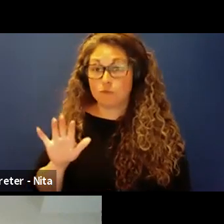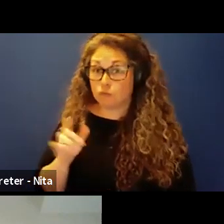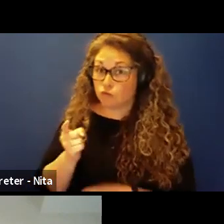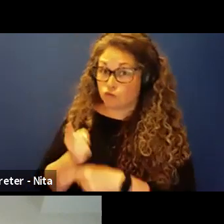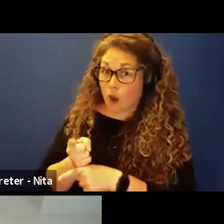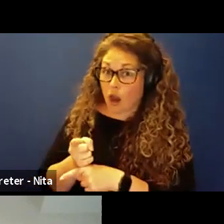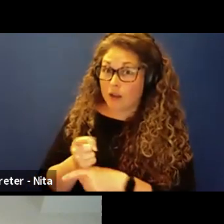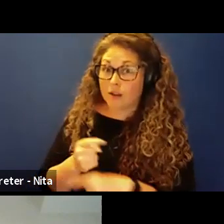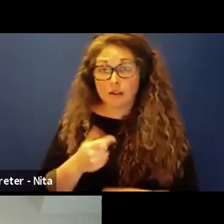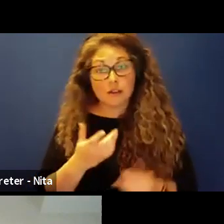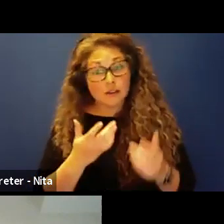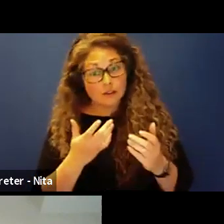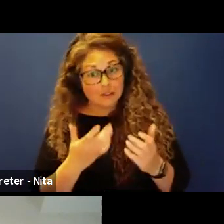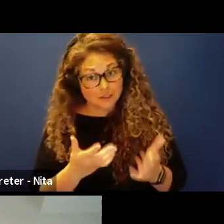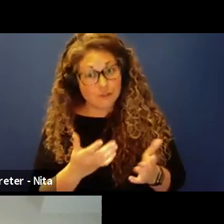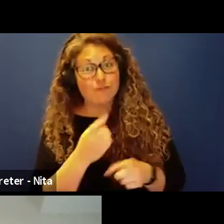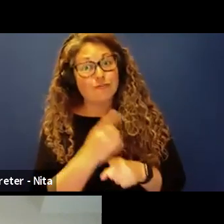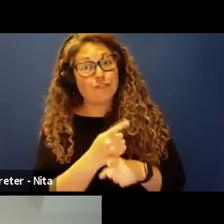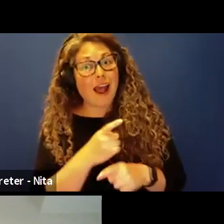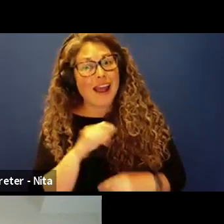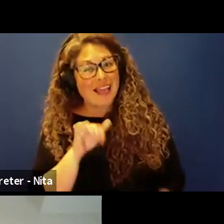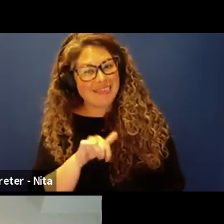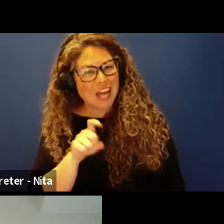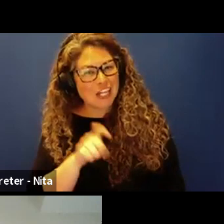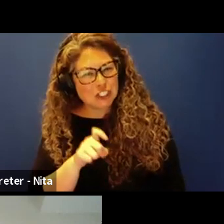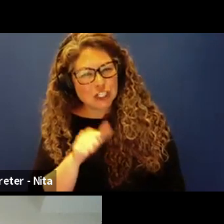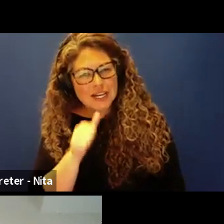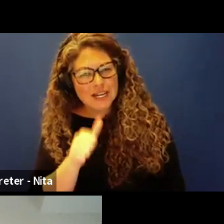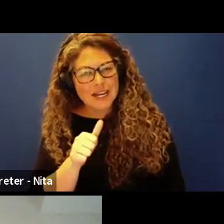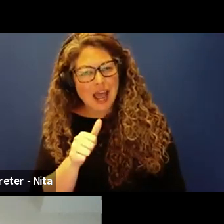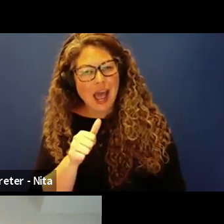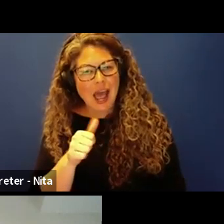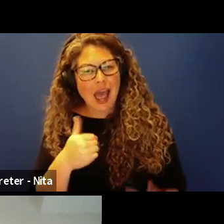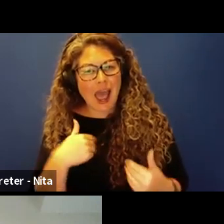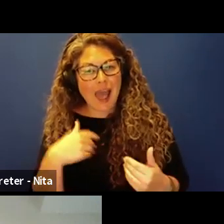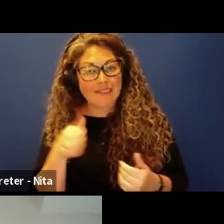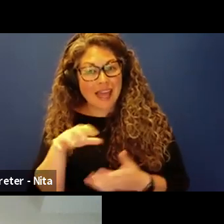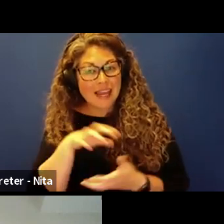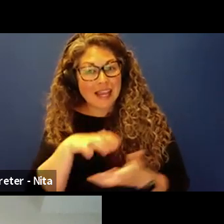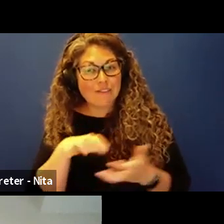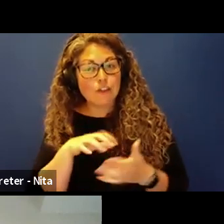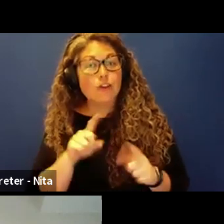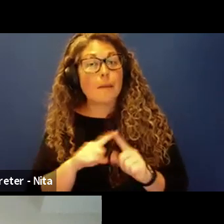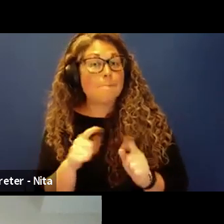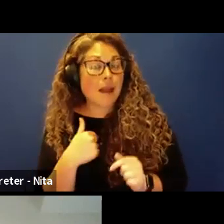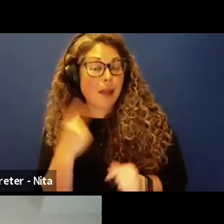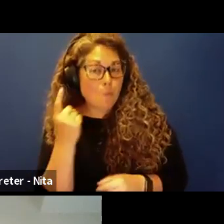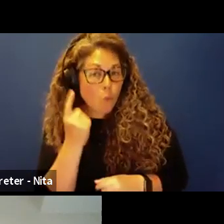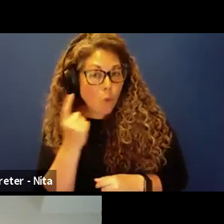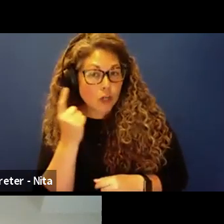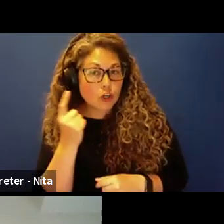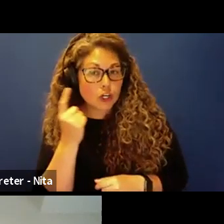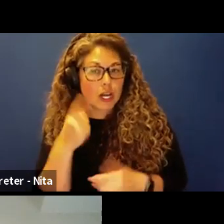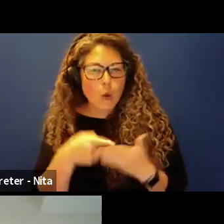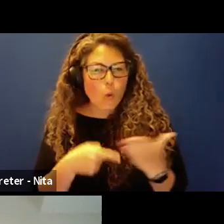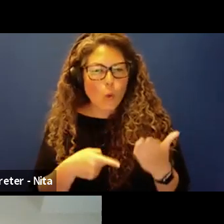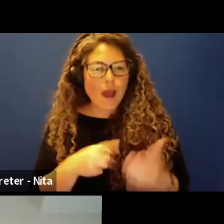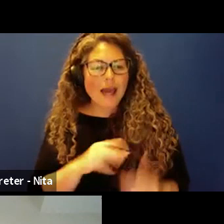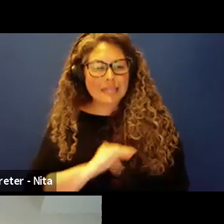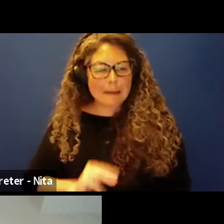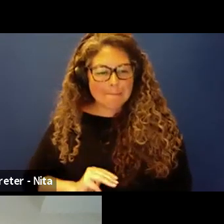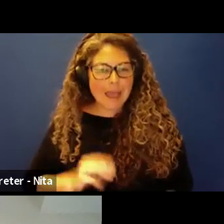Right. So it shouldn't be no confusion there. I'm just wondering, what is the mayor's